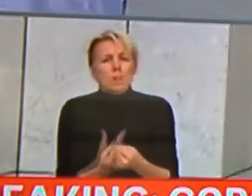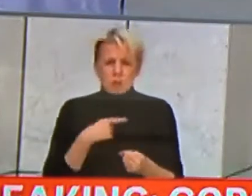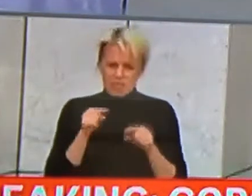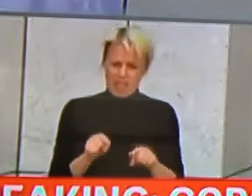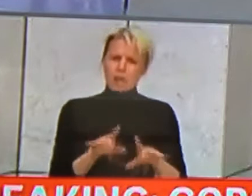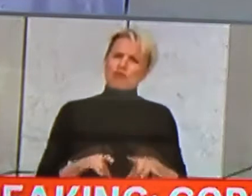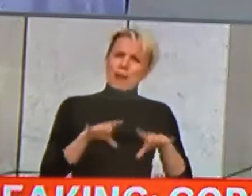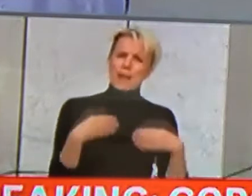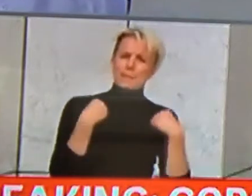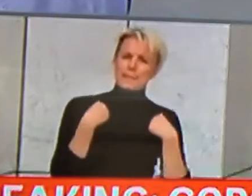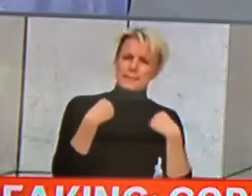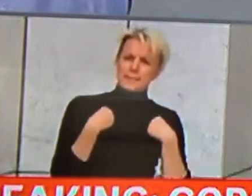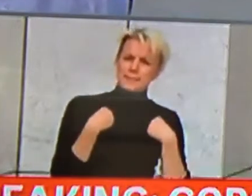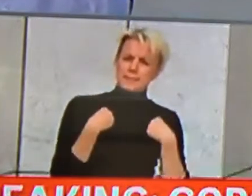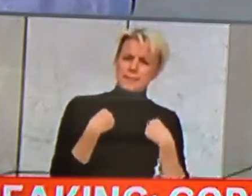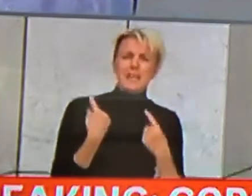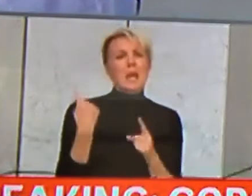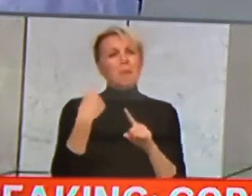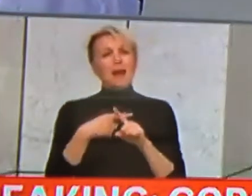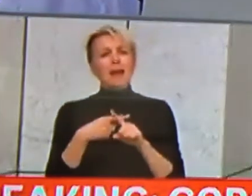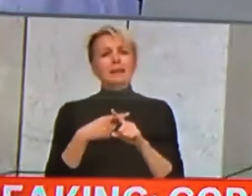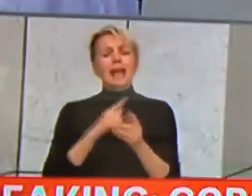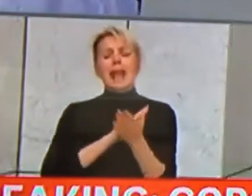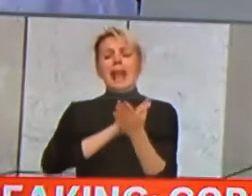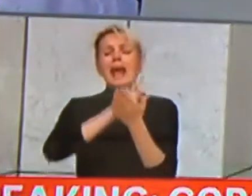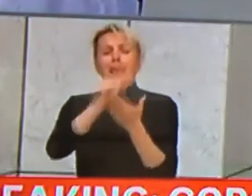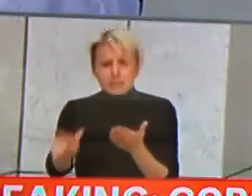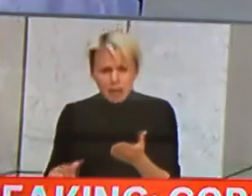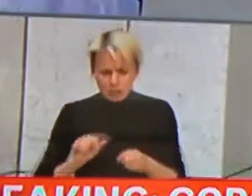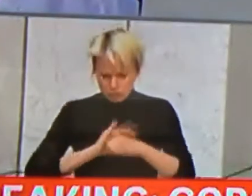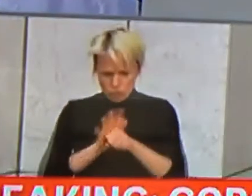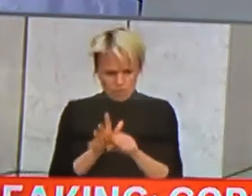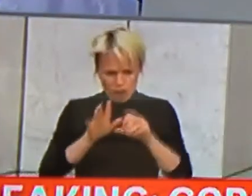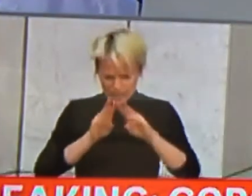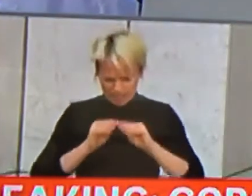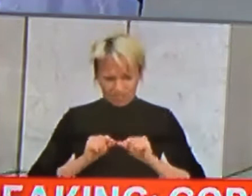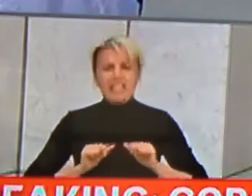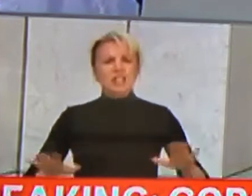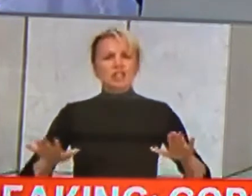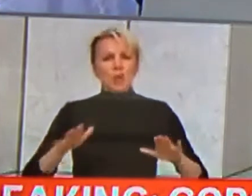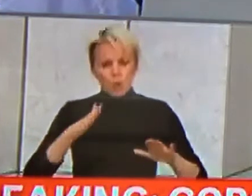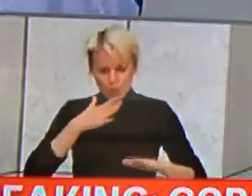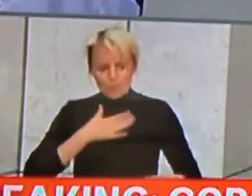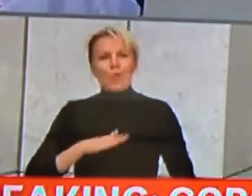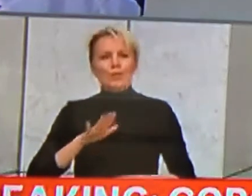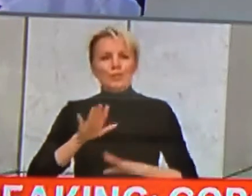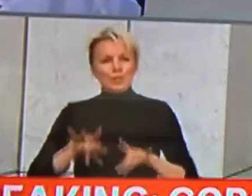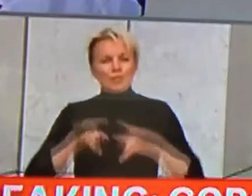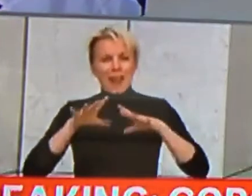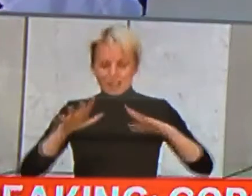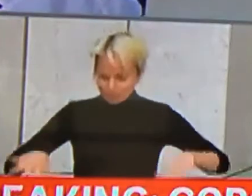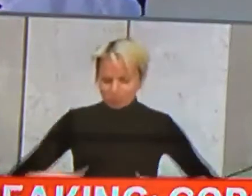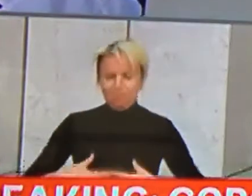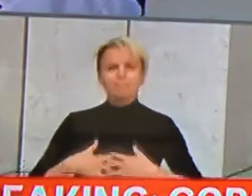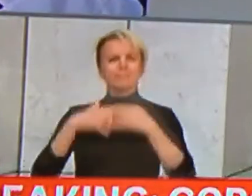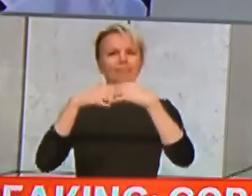do, and B, that on the other side we want them to surge again. We want Australia to rise again on the other side of this and to go